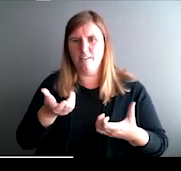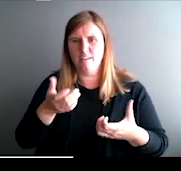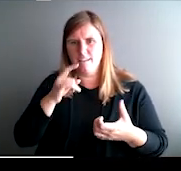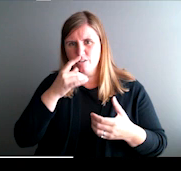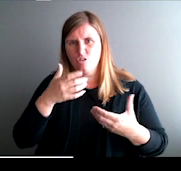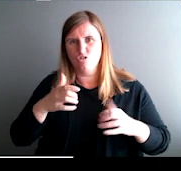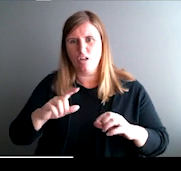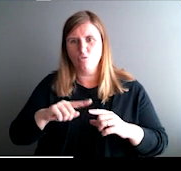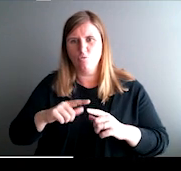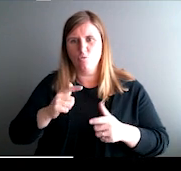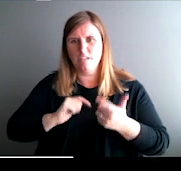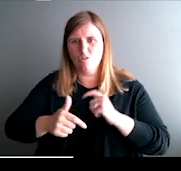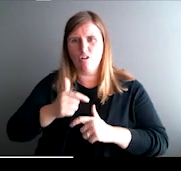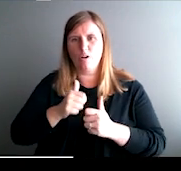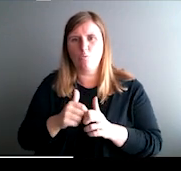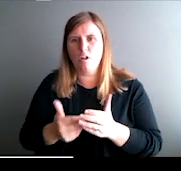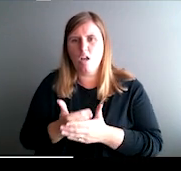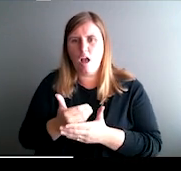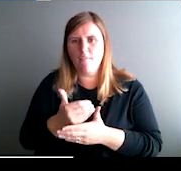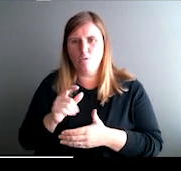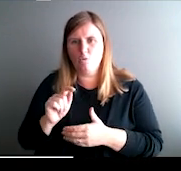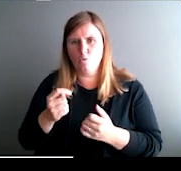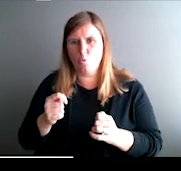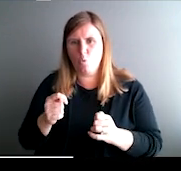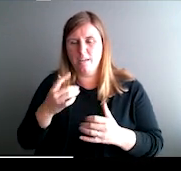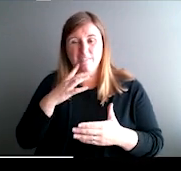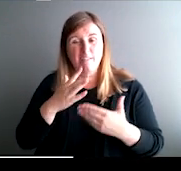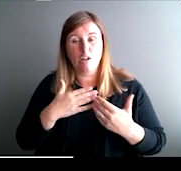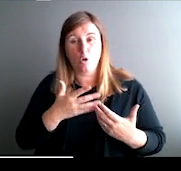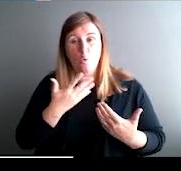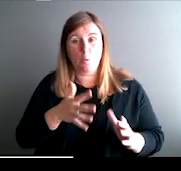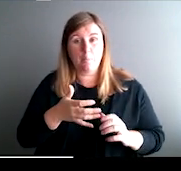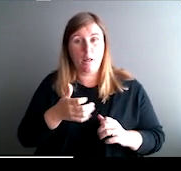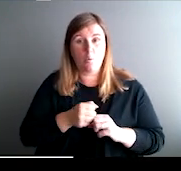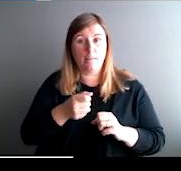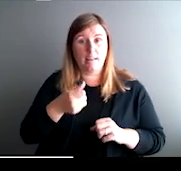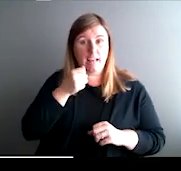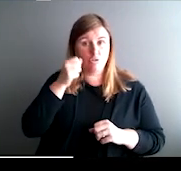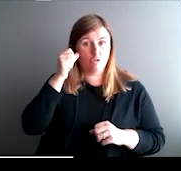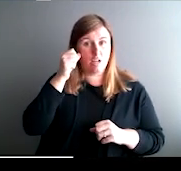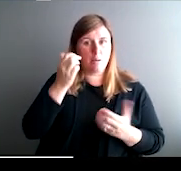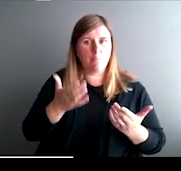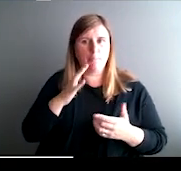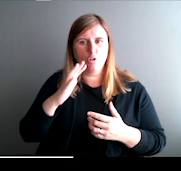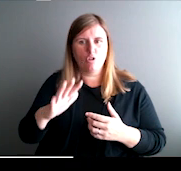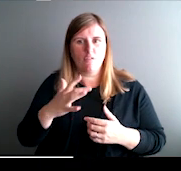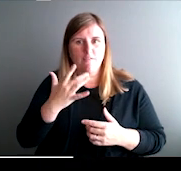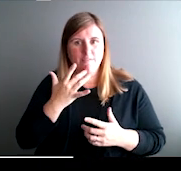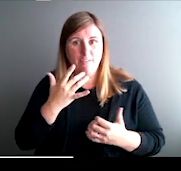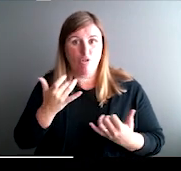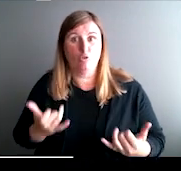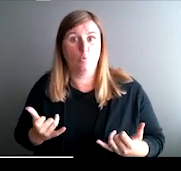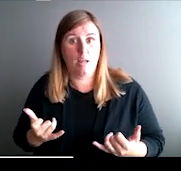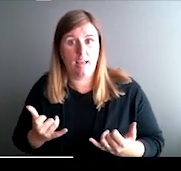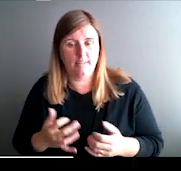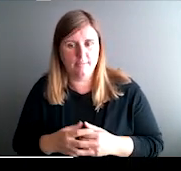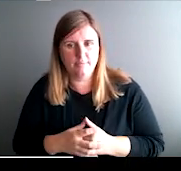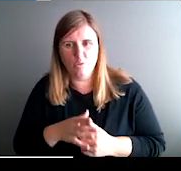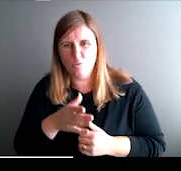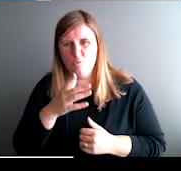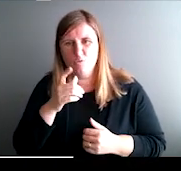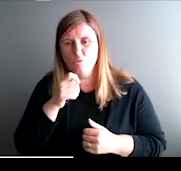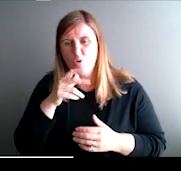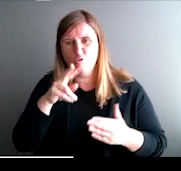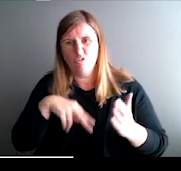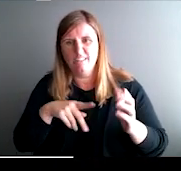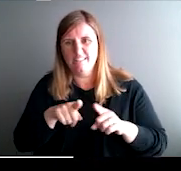to interact with some novel toy. Even if they didn't want to play with it yesterday, it may be their favorite today. You know, you don't read the